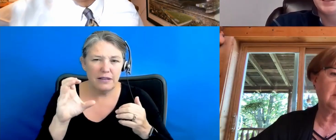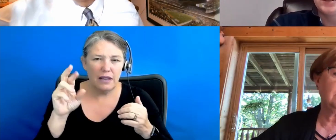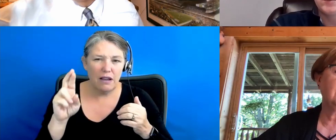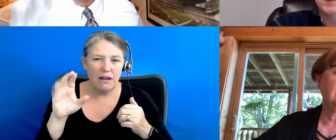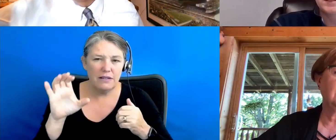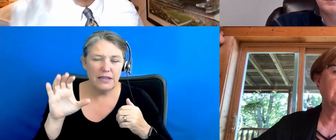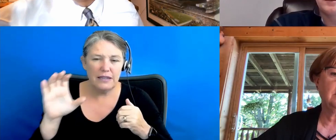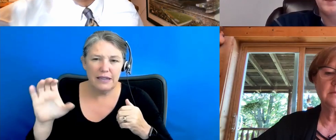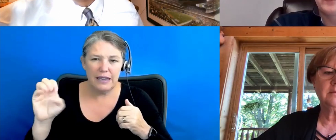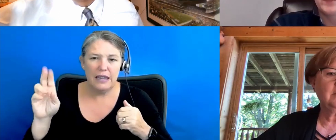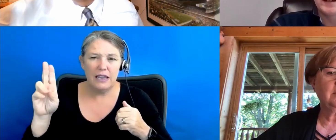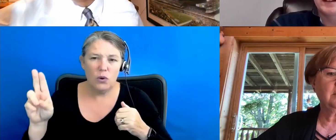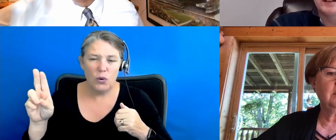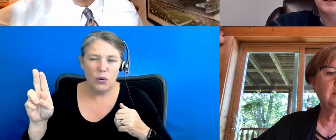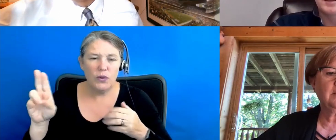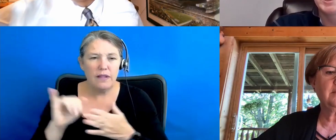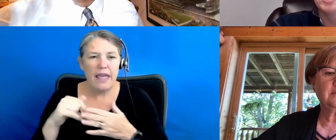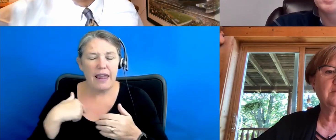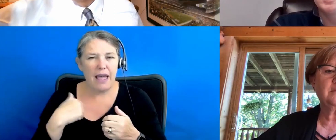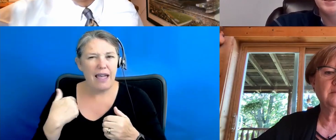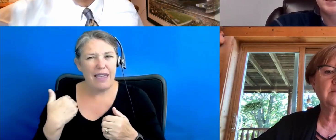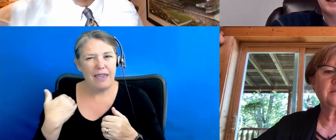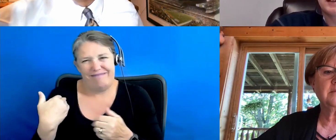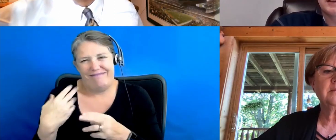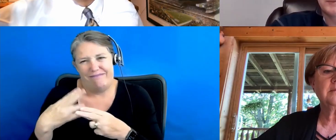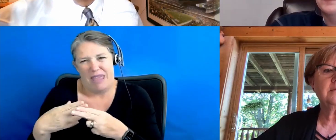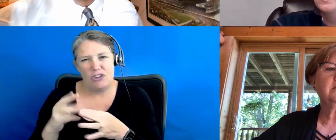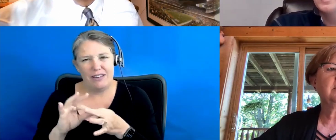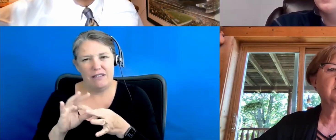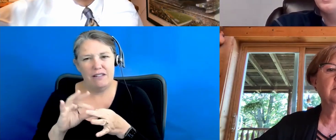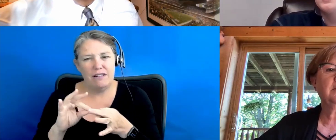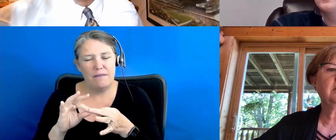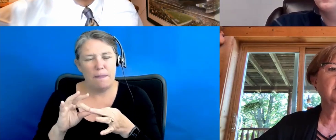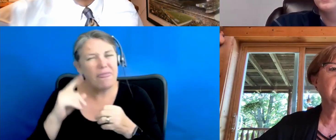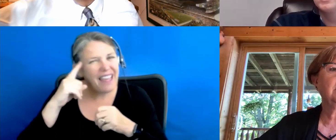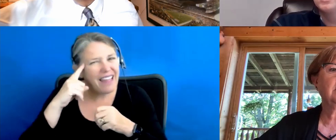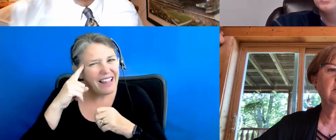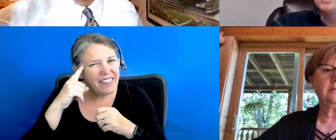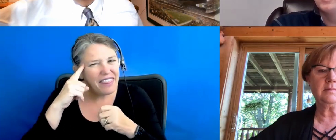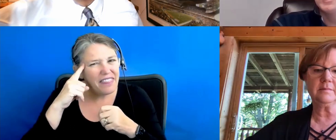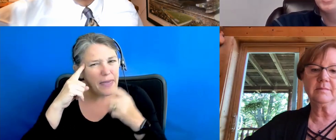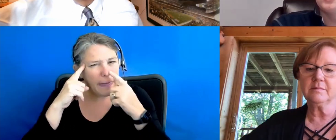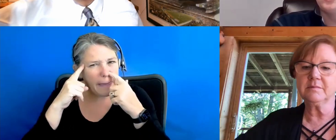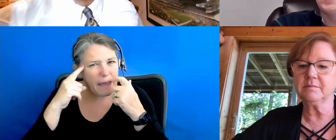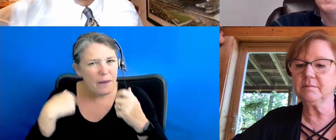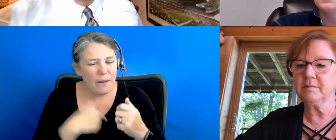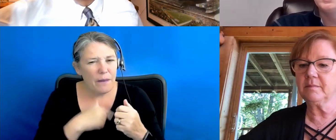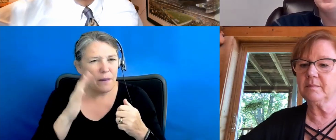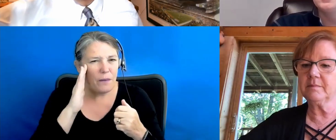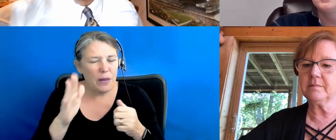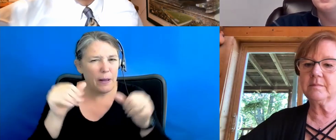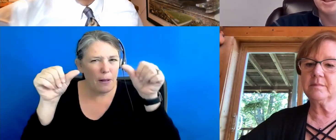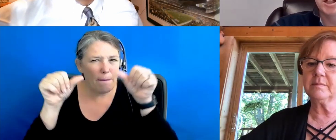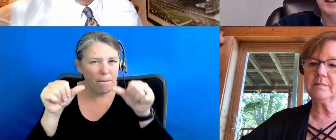CRC CEUs that I kind of mentioned earlier, I think we're going to post the